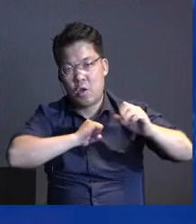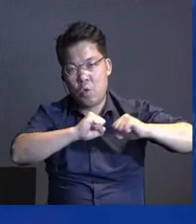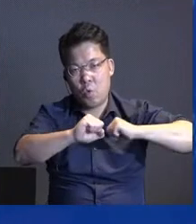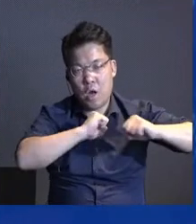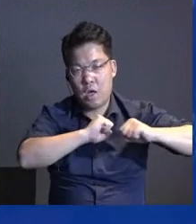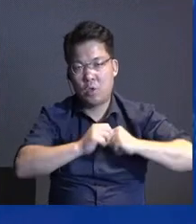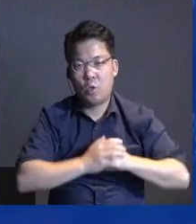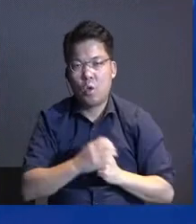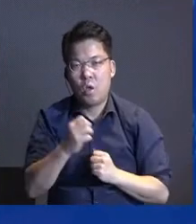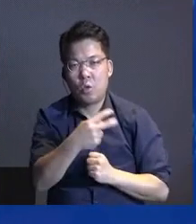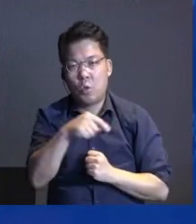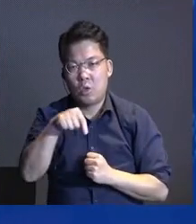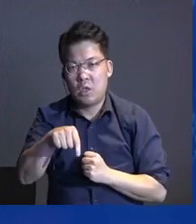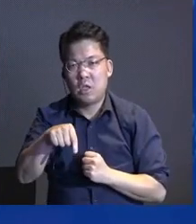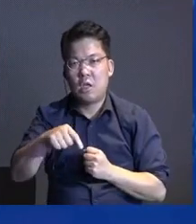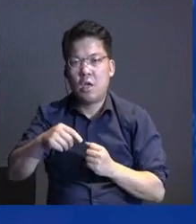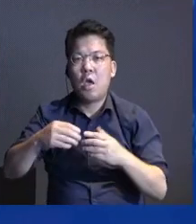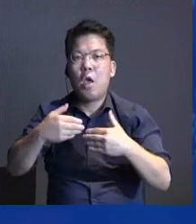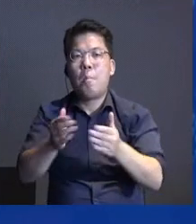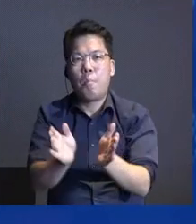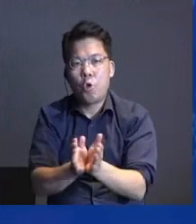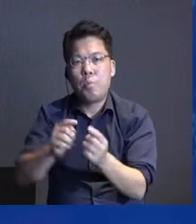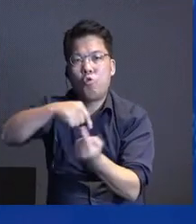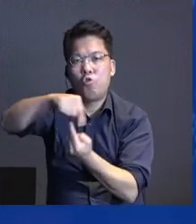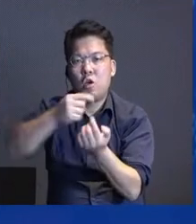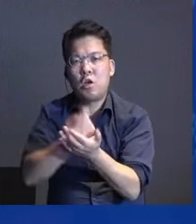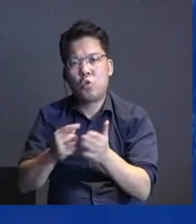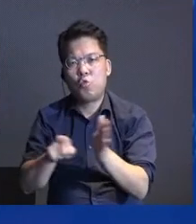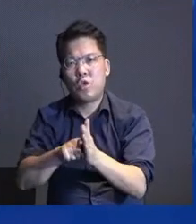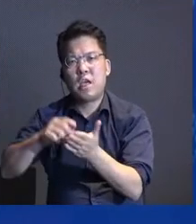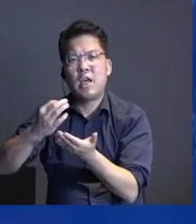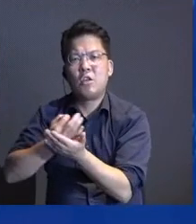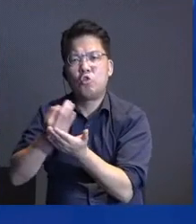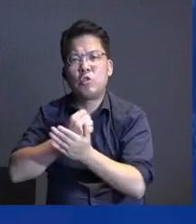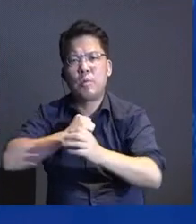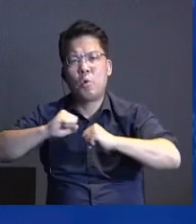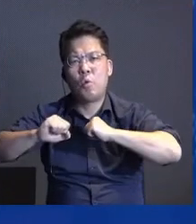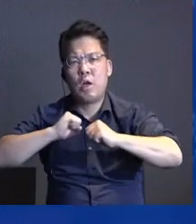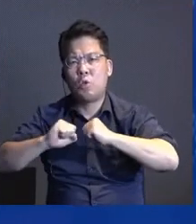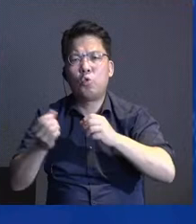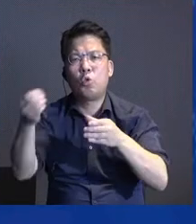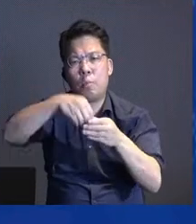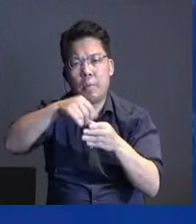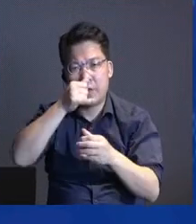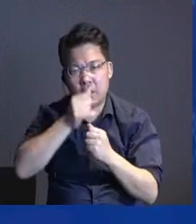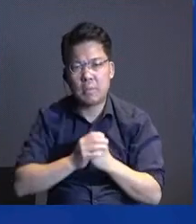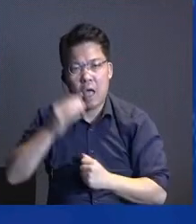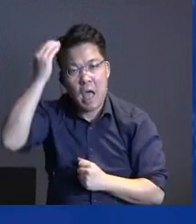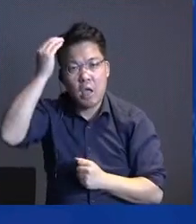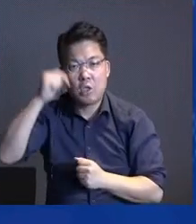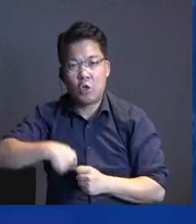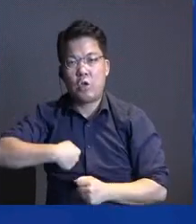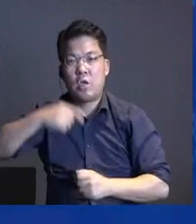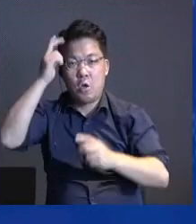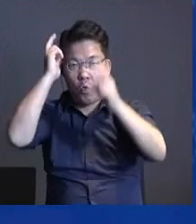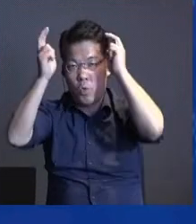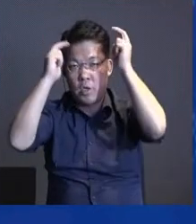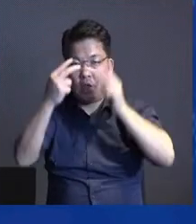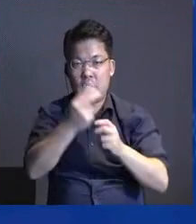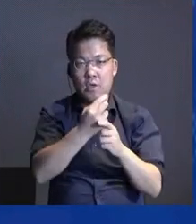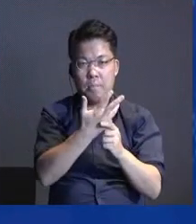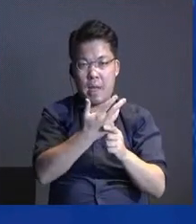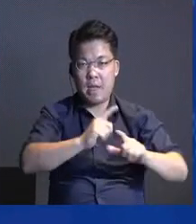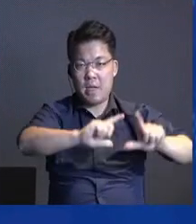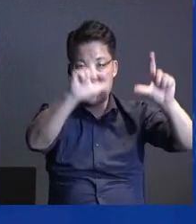groups formed by HelpAge Korea since 2008. 85 in Cambodia, 68 in Myanmar,